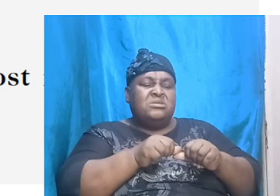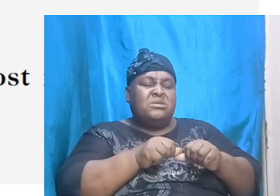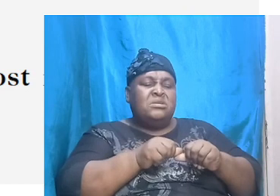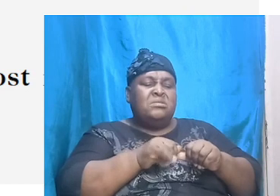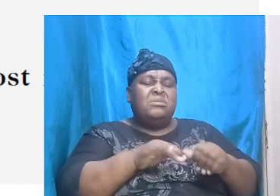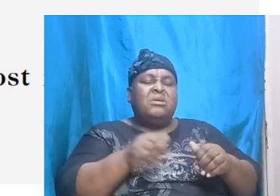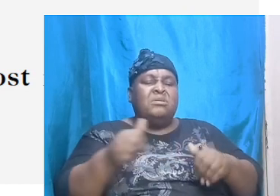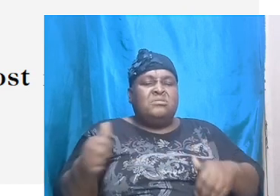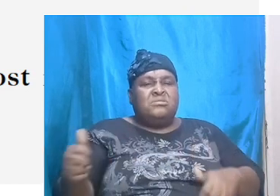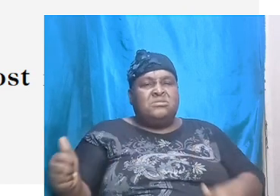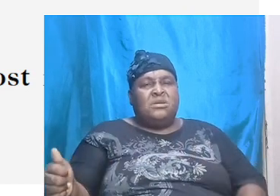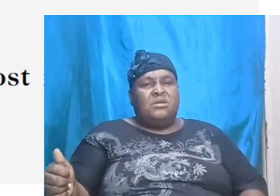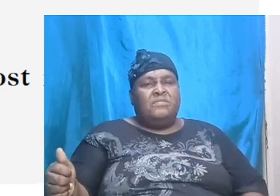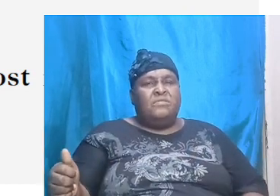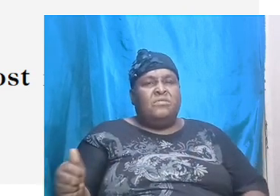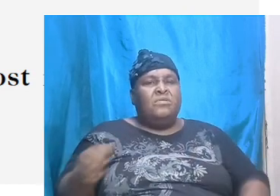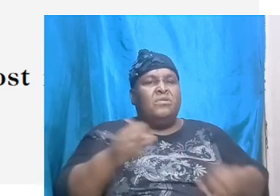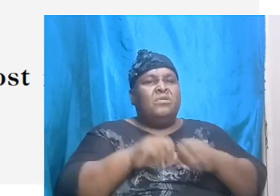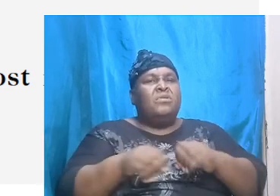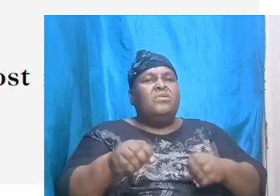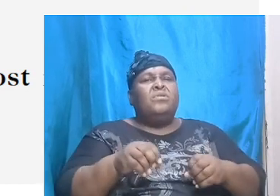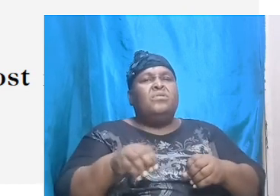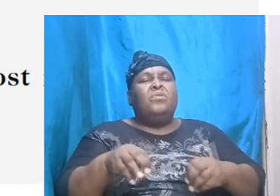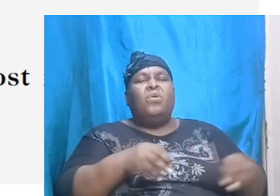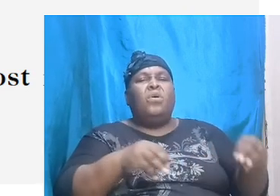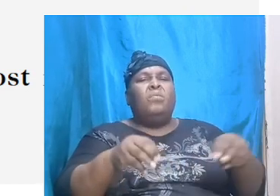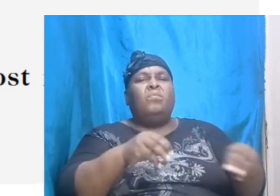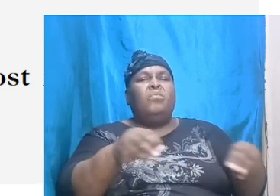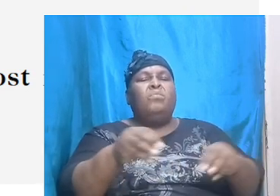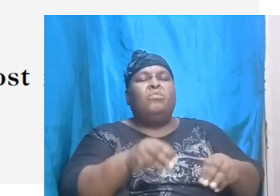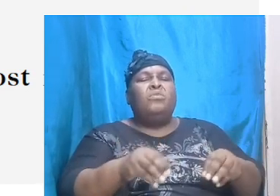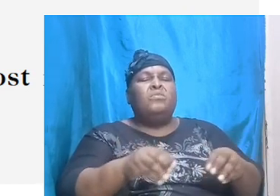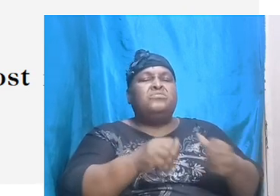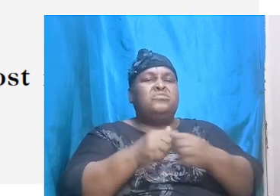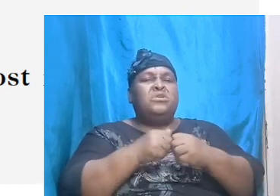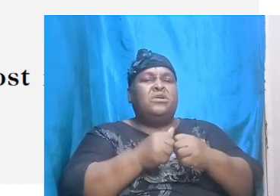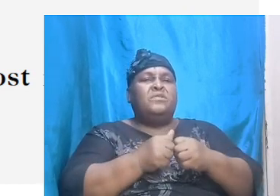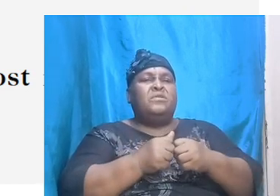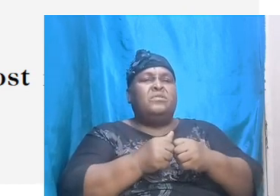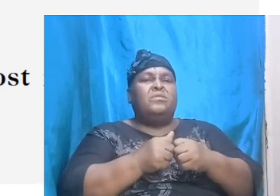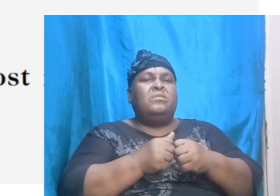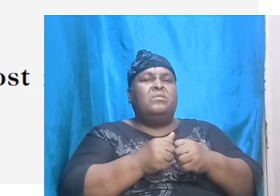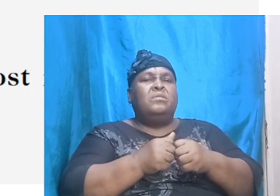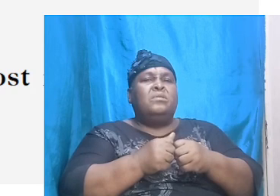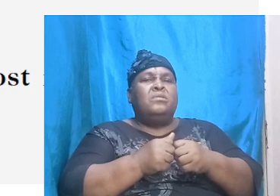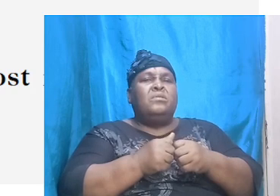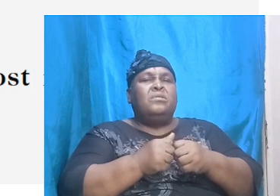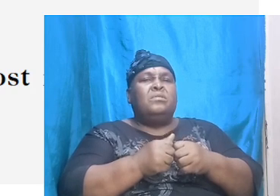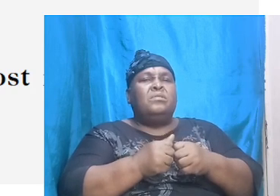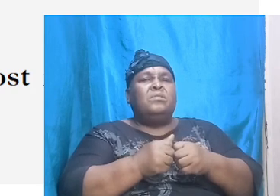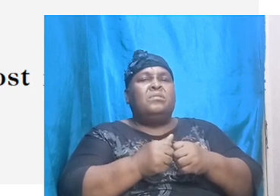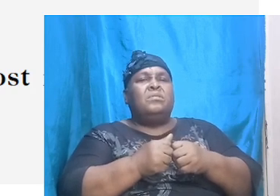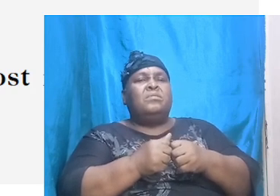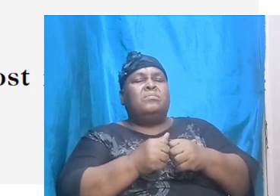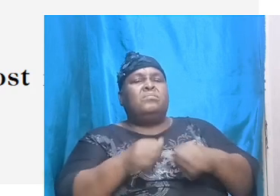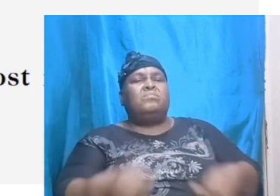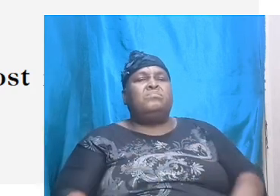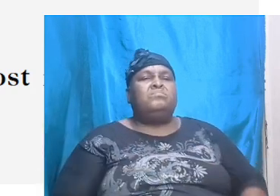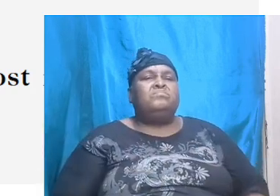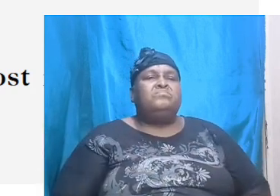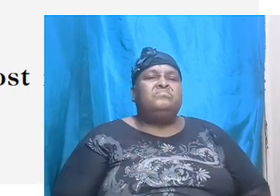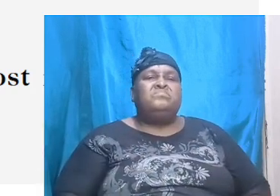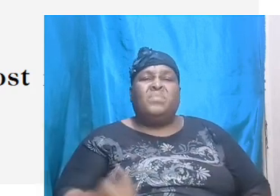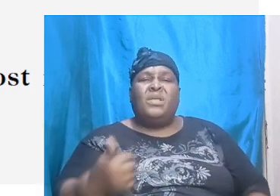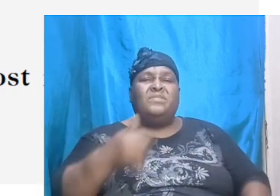part. They don't move together. They don't move with a team. However, another thing, before I go there,